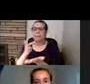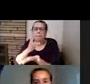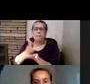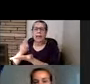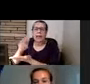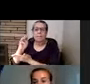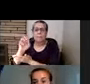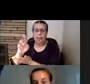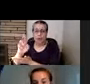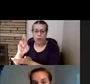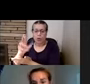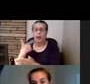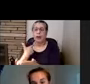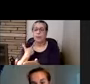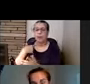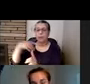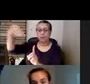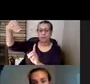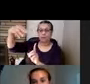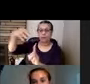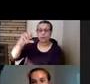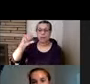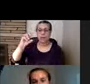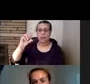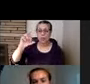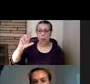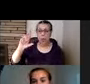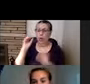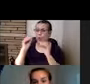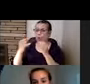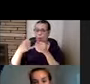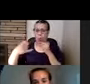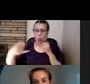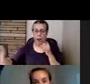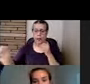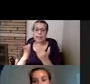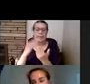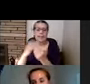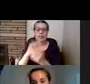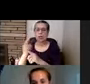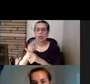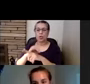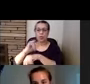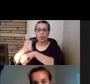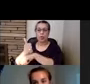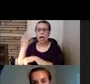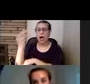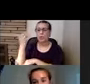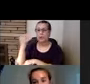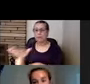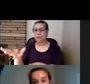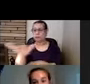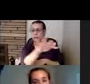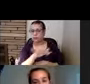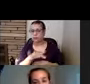These machines are solar powered and wireless and are much more flexible in deploying outside at bus stops across the network.